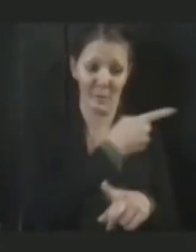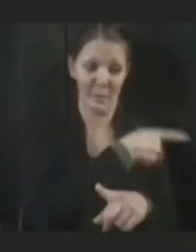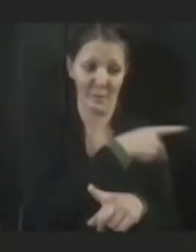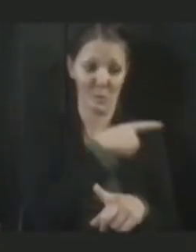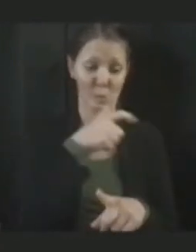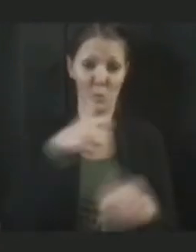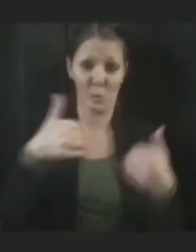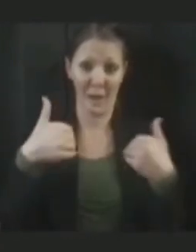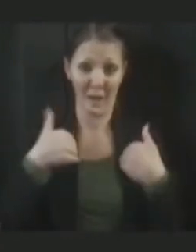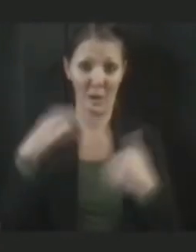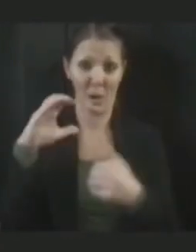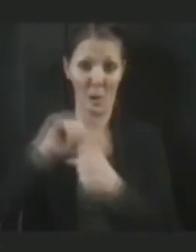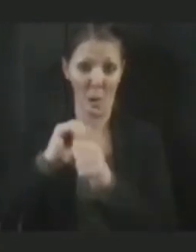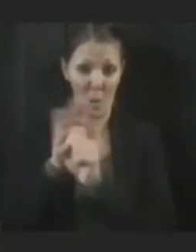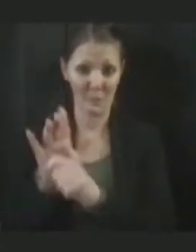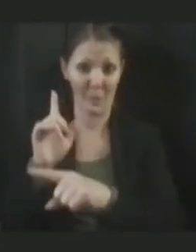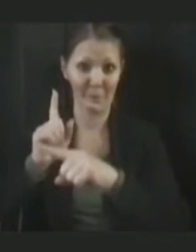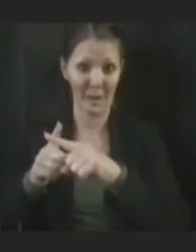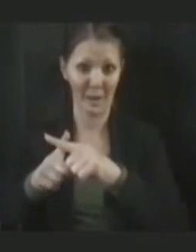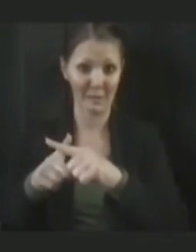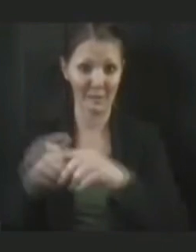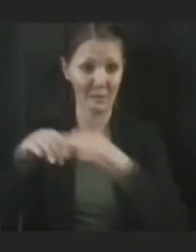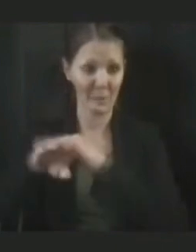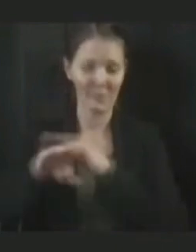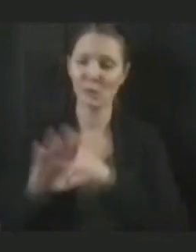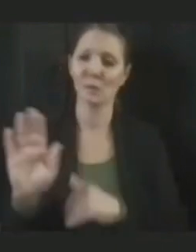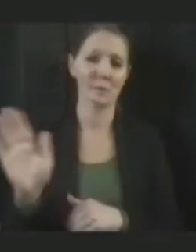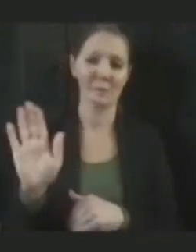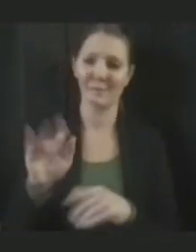from a hospital setting. It just doesn't say that.